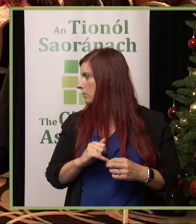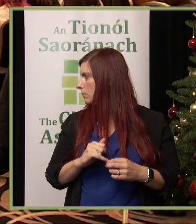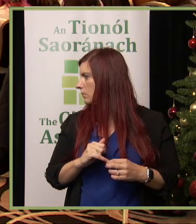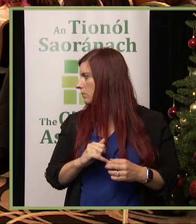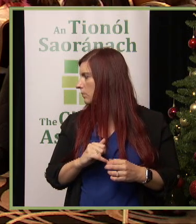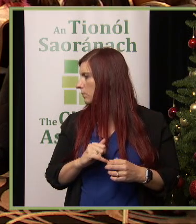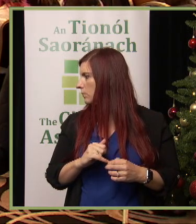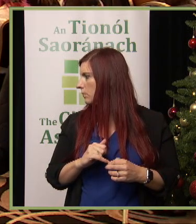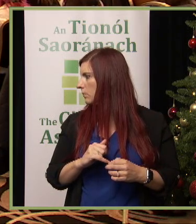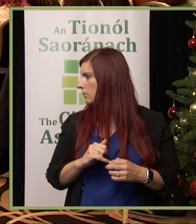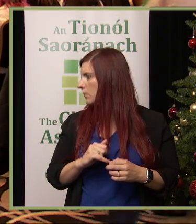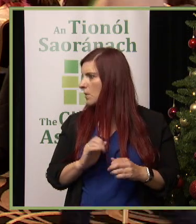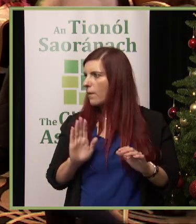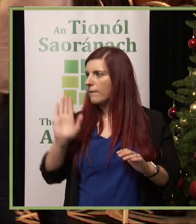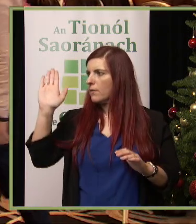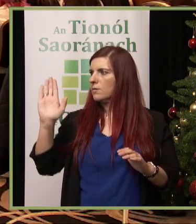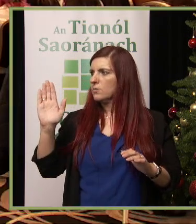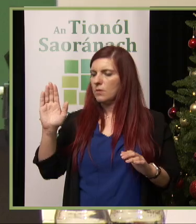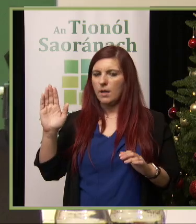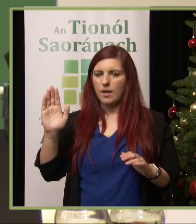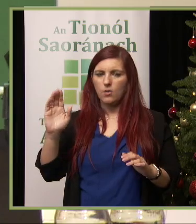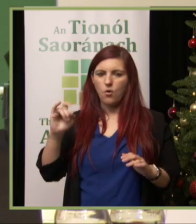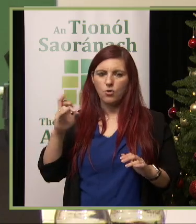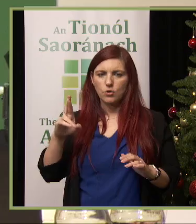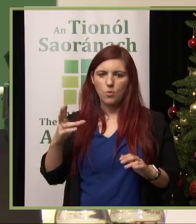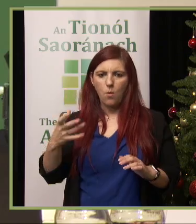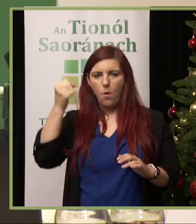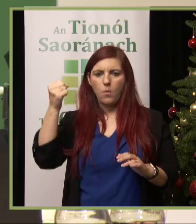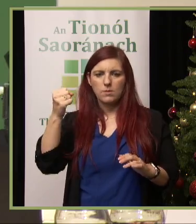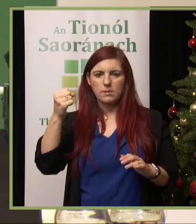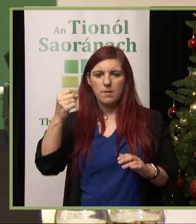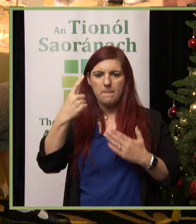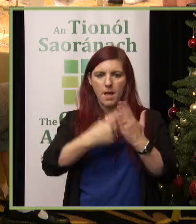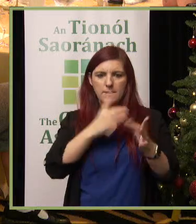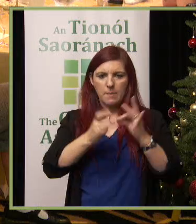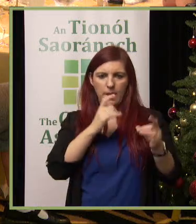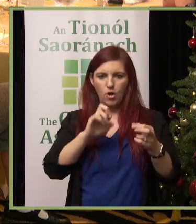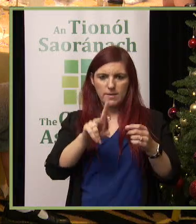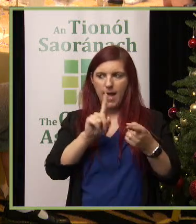all in favour of including in order to hold policymakers and citizens to account?